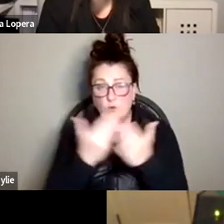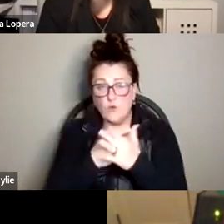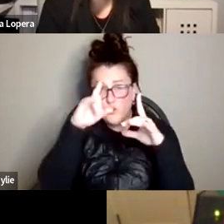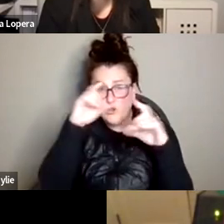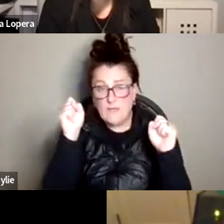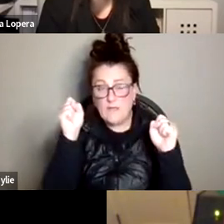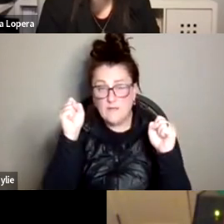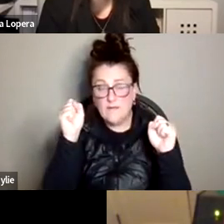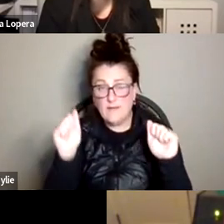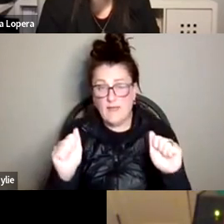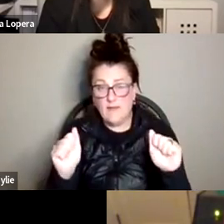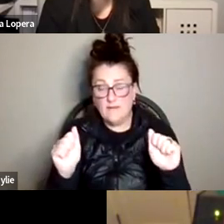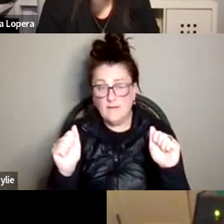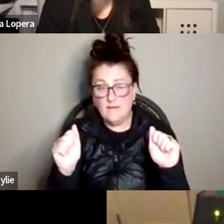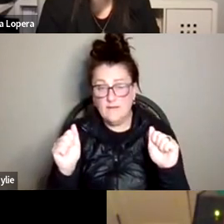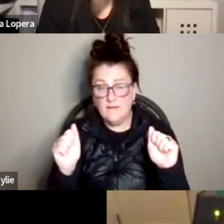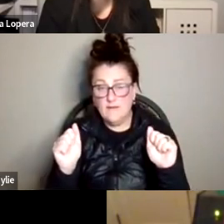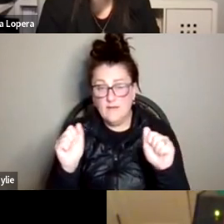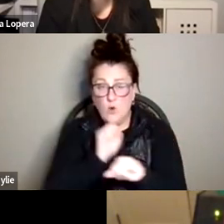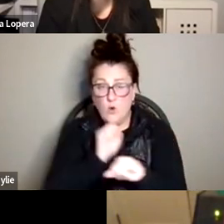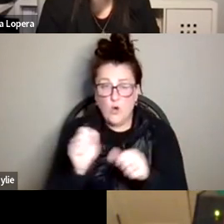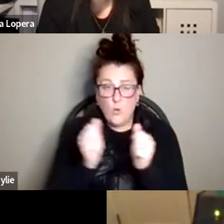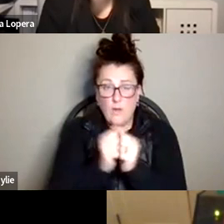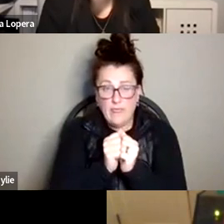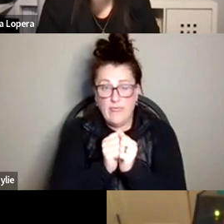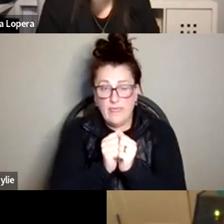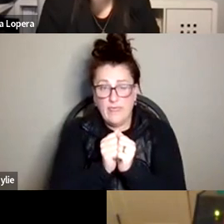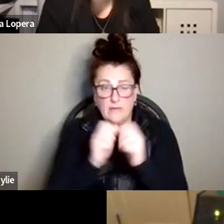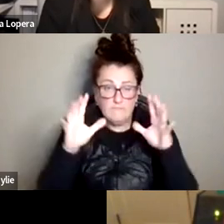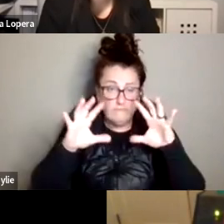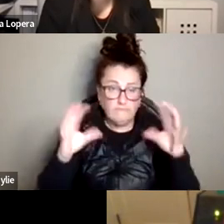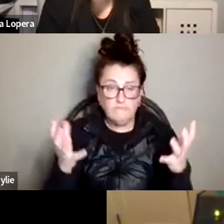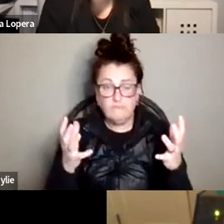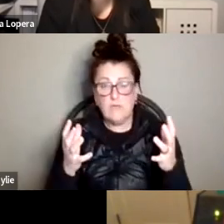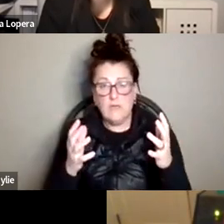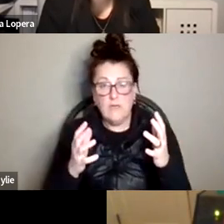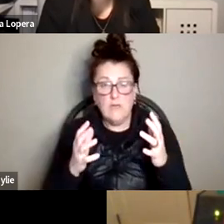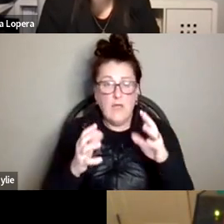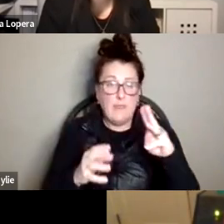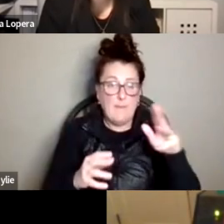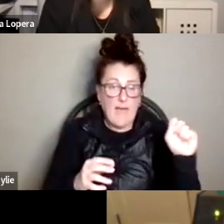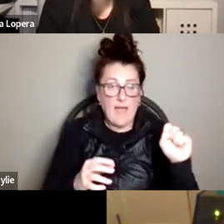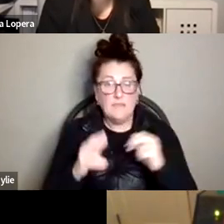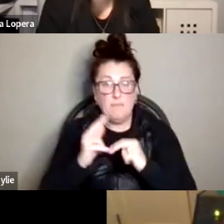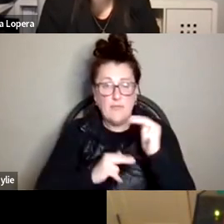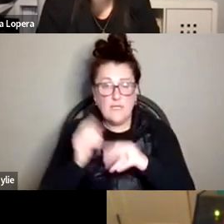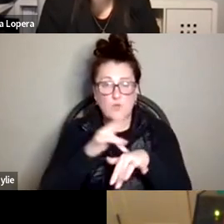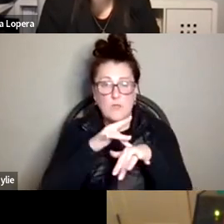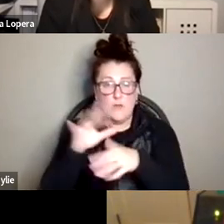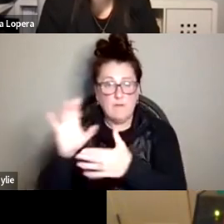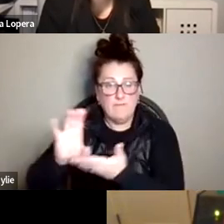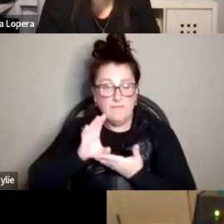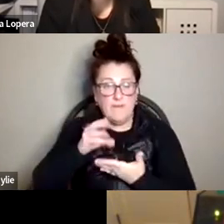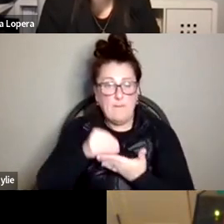superintendent can work with the Mass School Building Resources Authority and get funding from that, and also